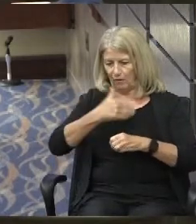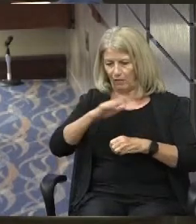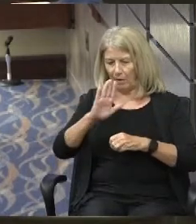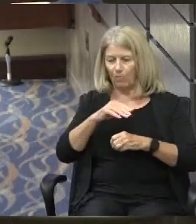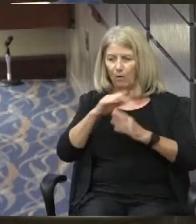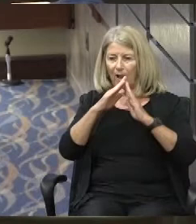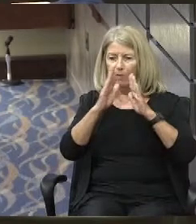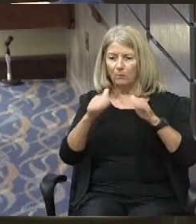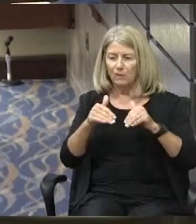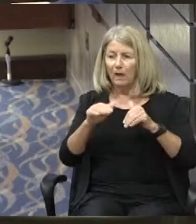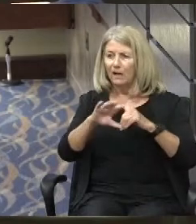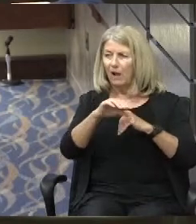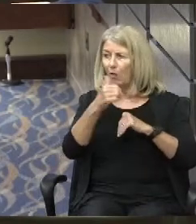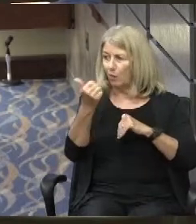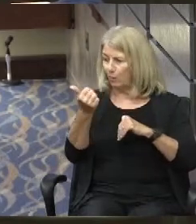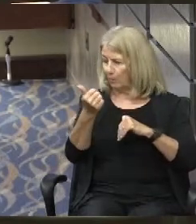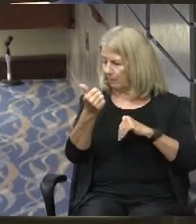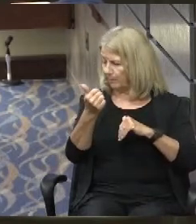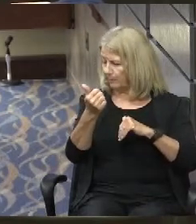Another